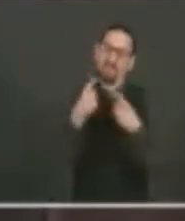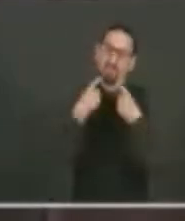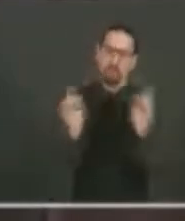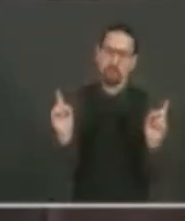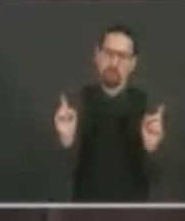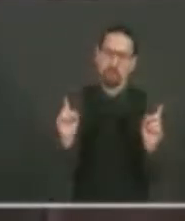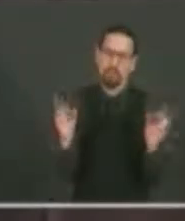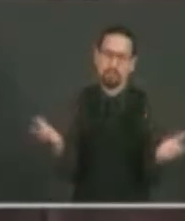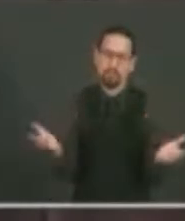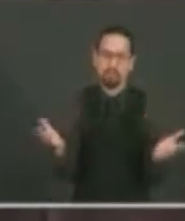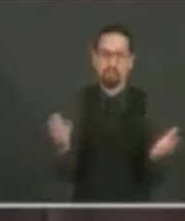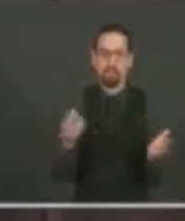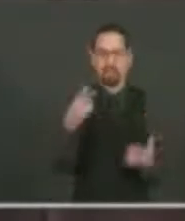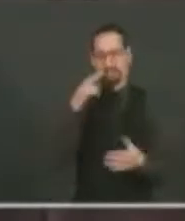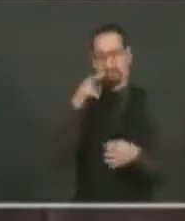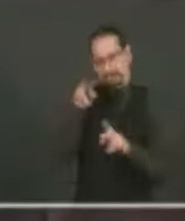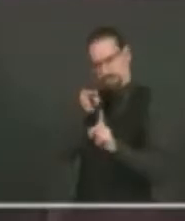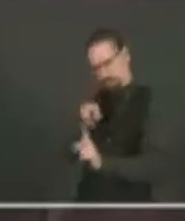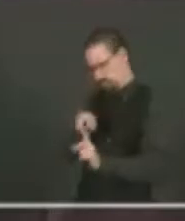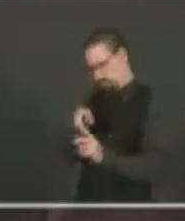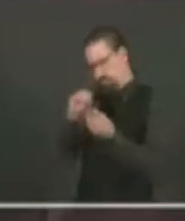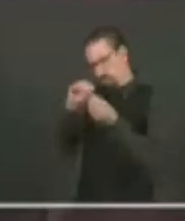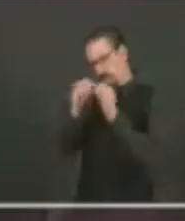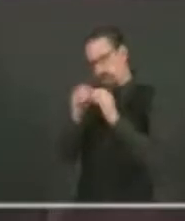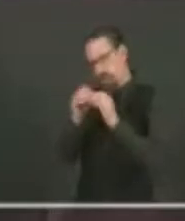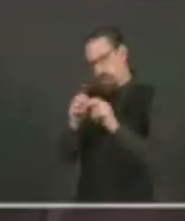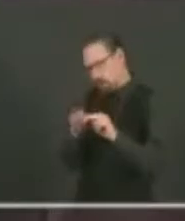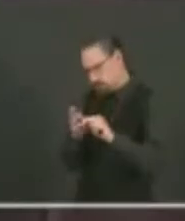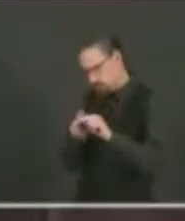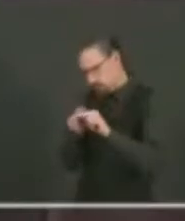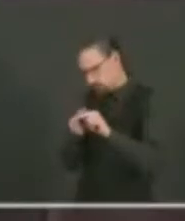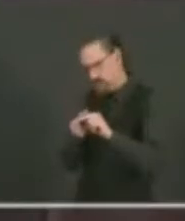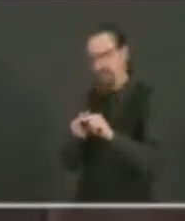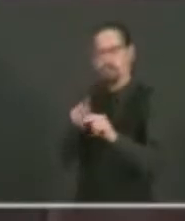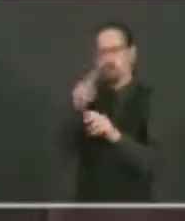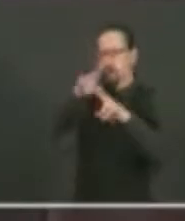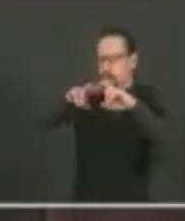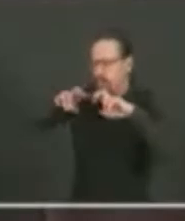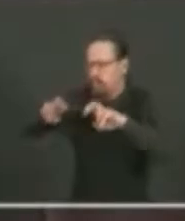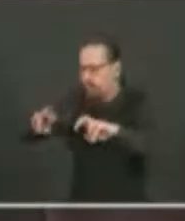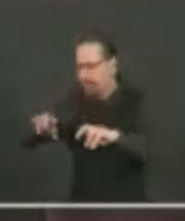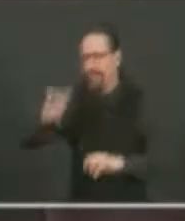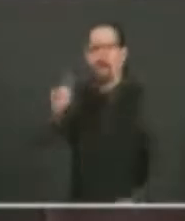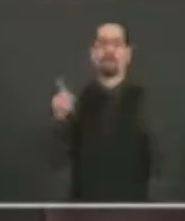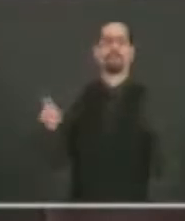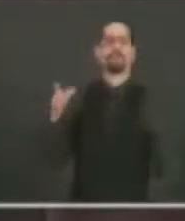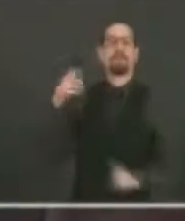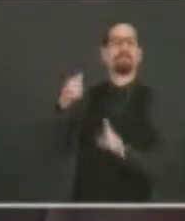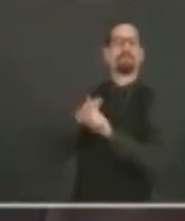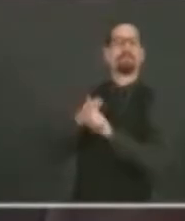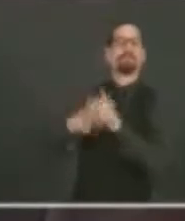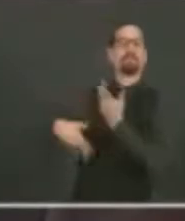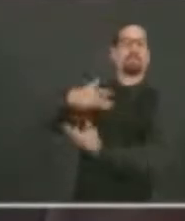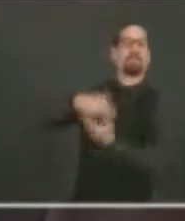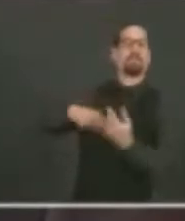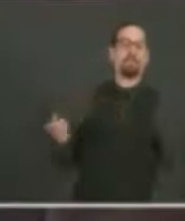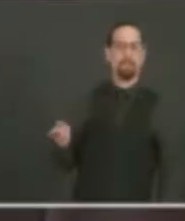a difference. Something else that we're continuing to see in our case investigations is that certain industries are more